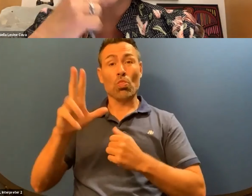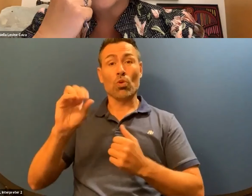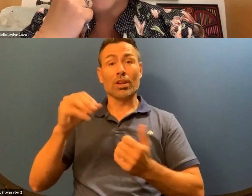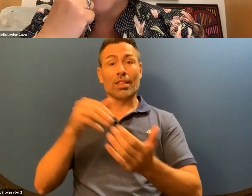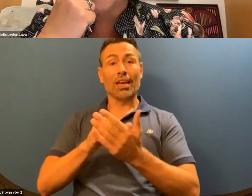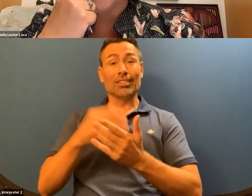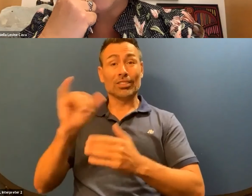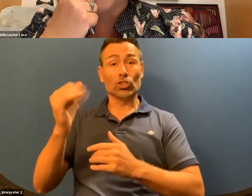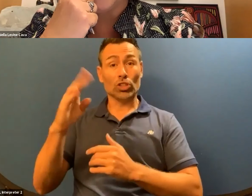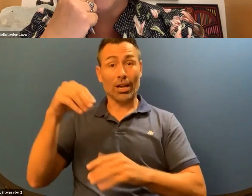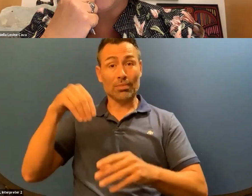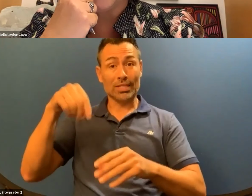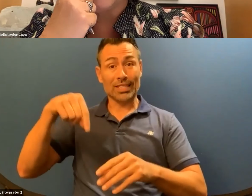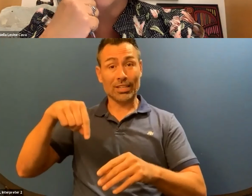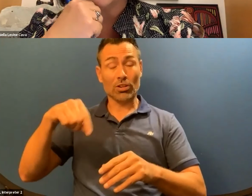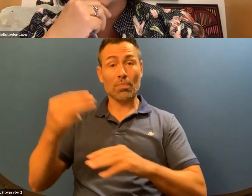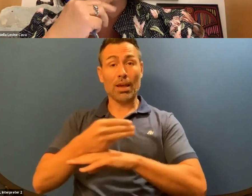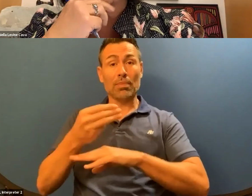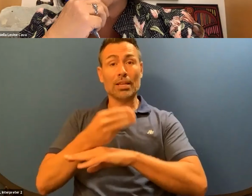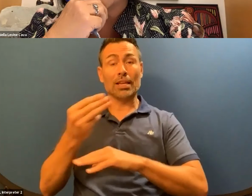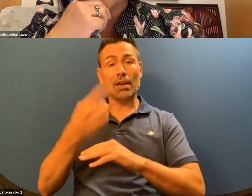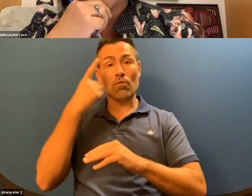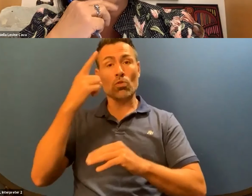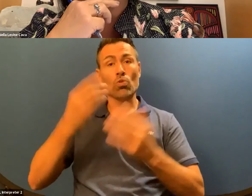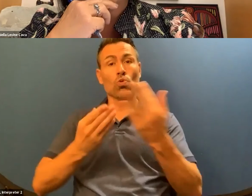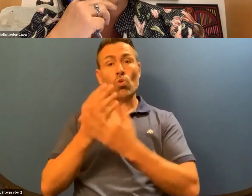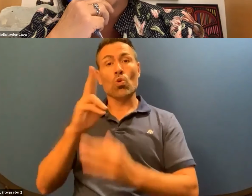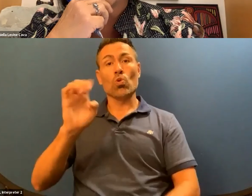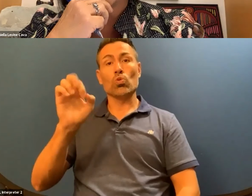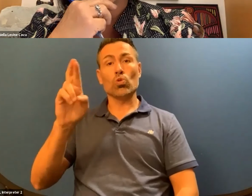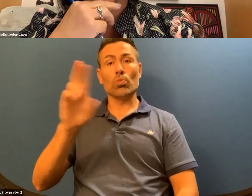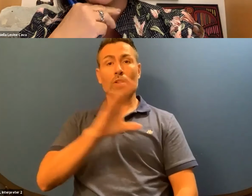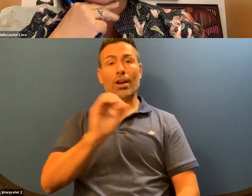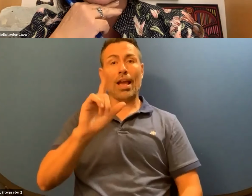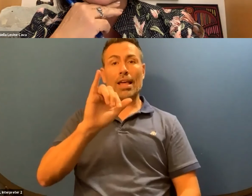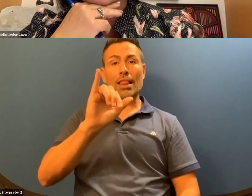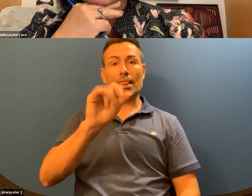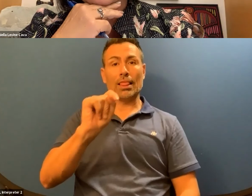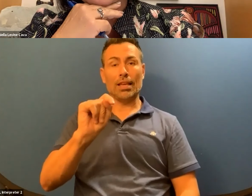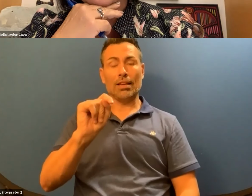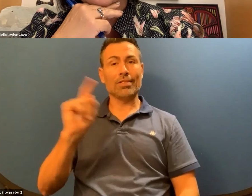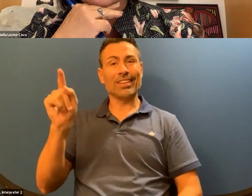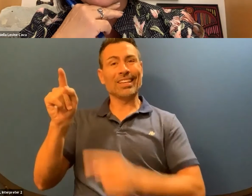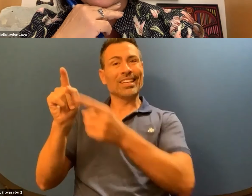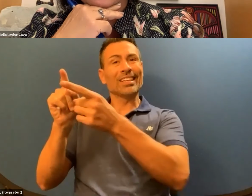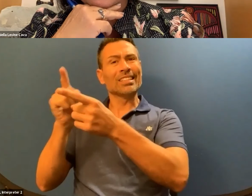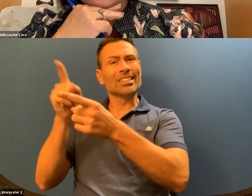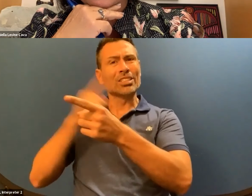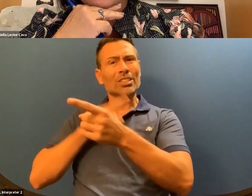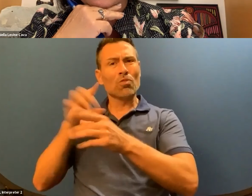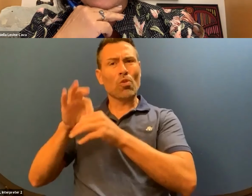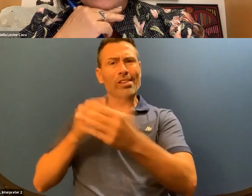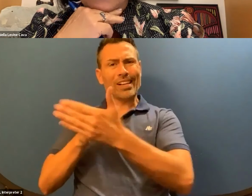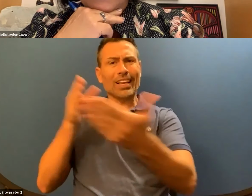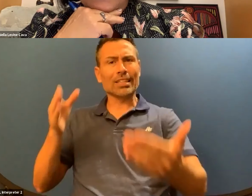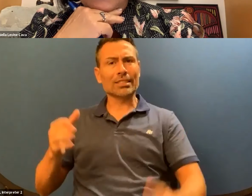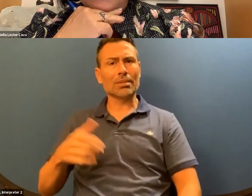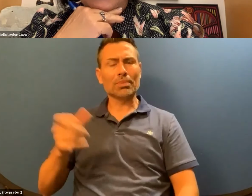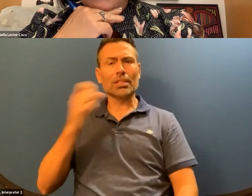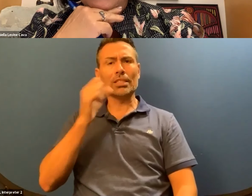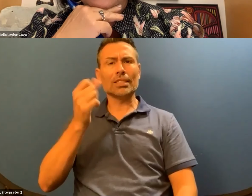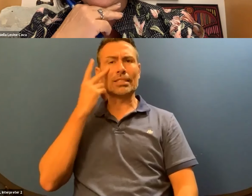voted against it because she doesn't understand what the need of our communities are, that people want to be able to get work, and they don't want government providing that